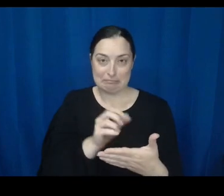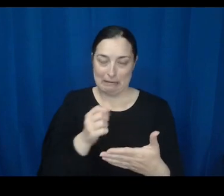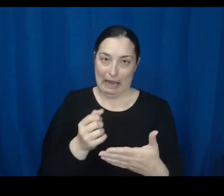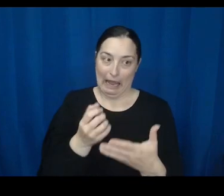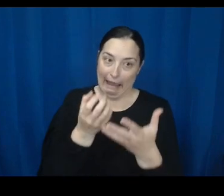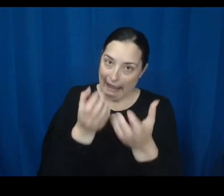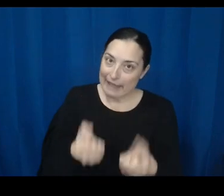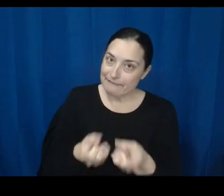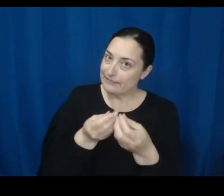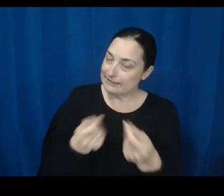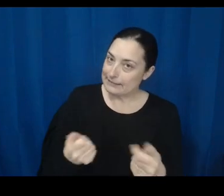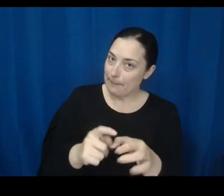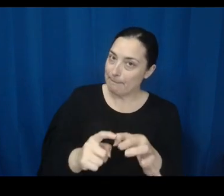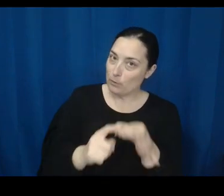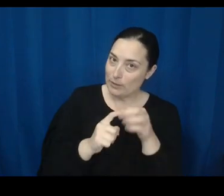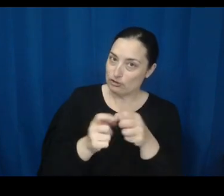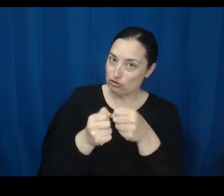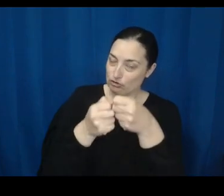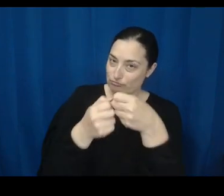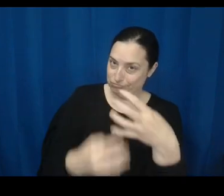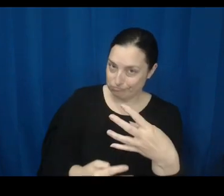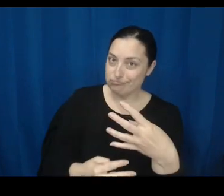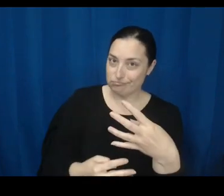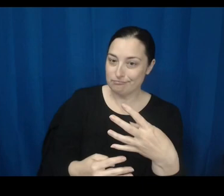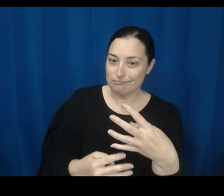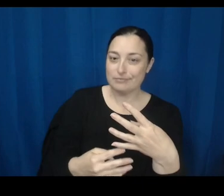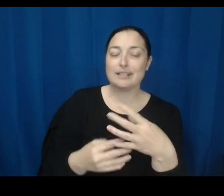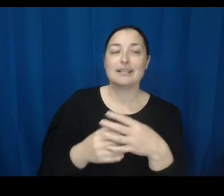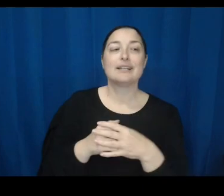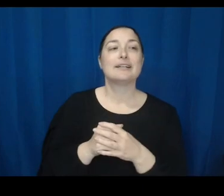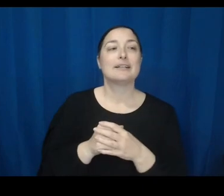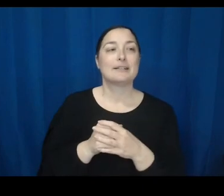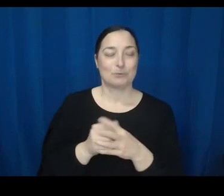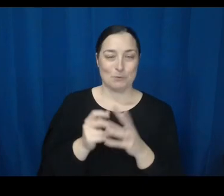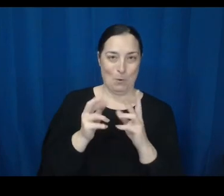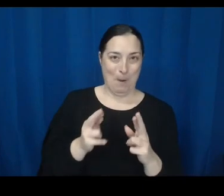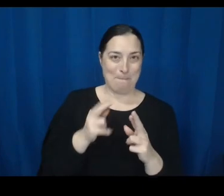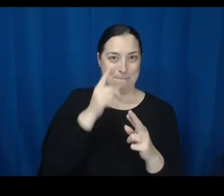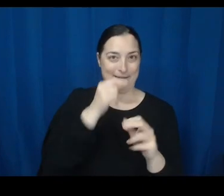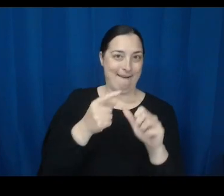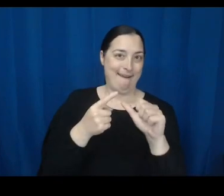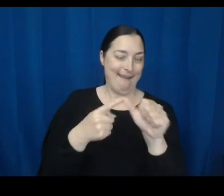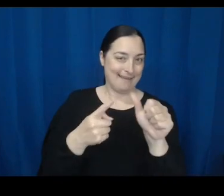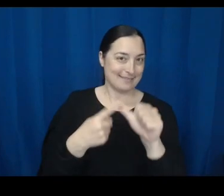few questions that we'd still love to get to just for the end of our session.